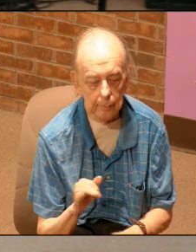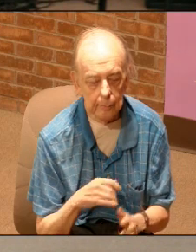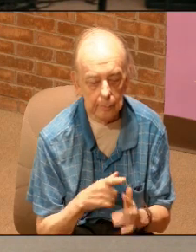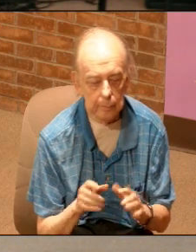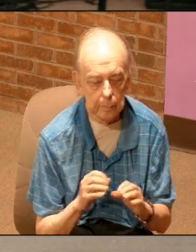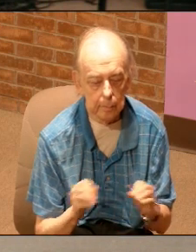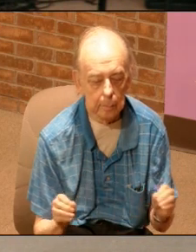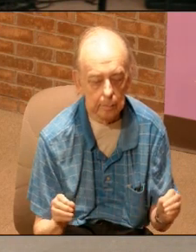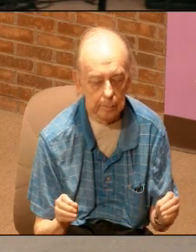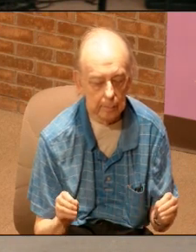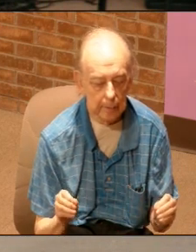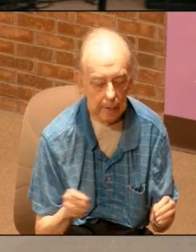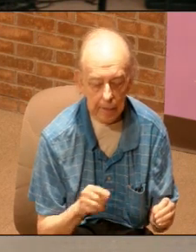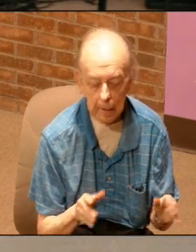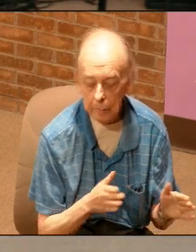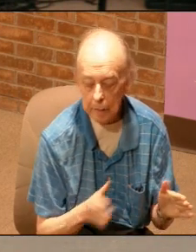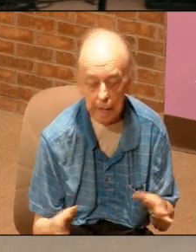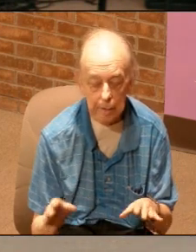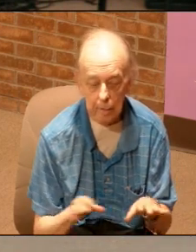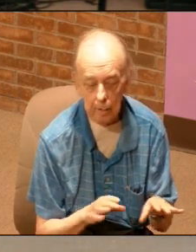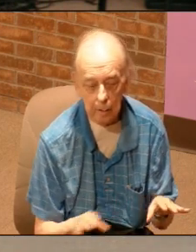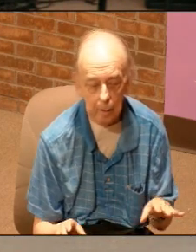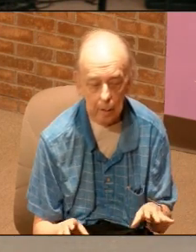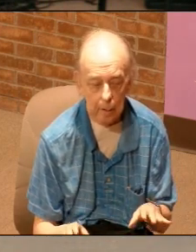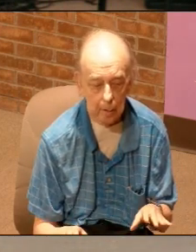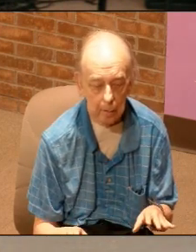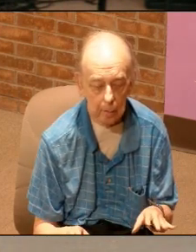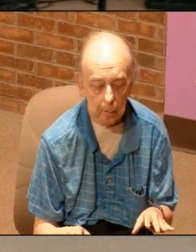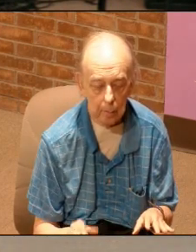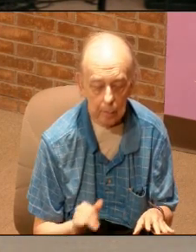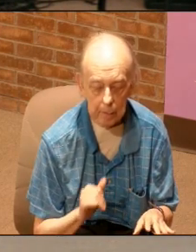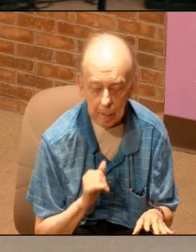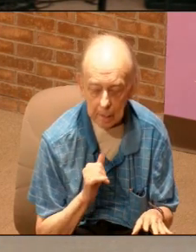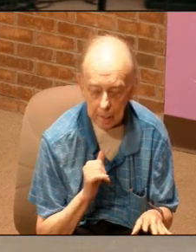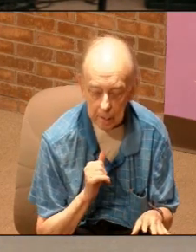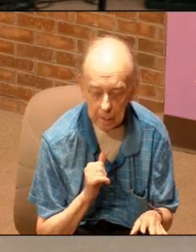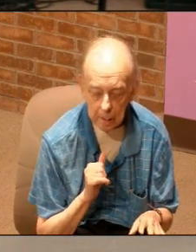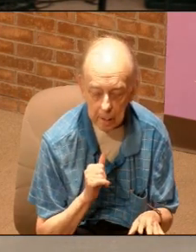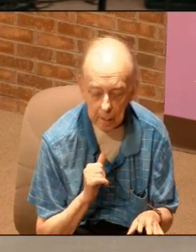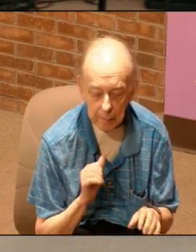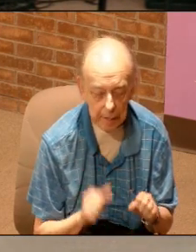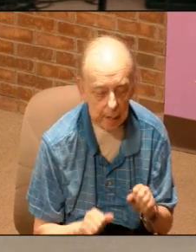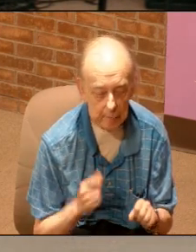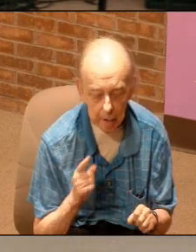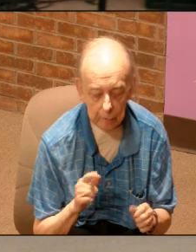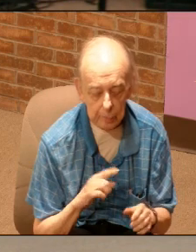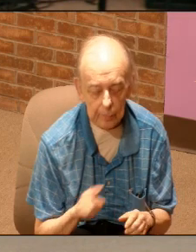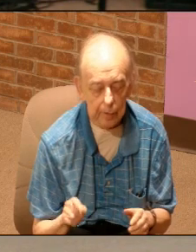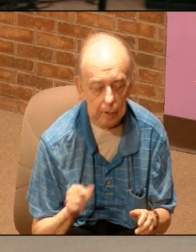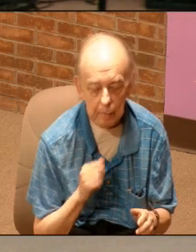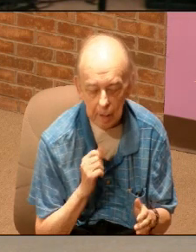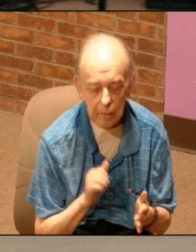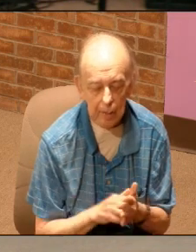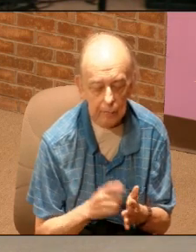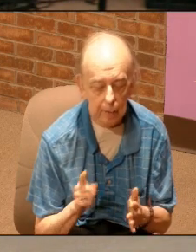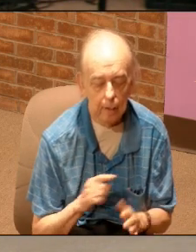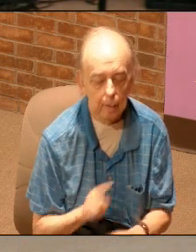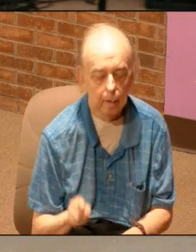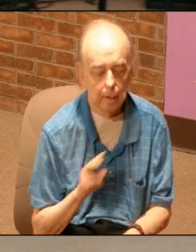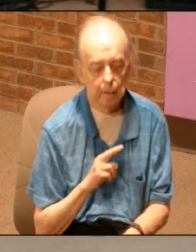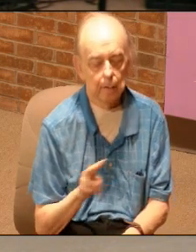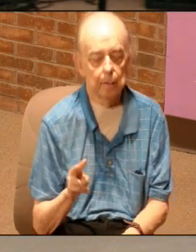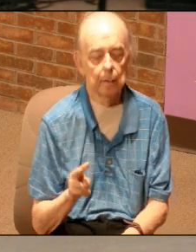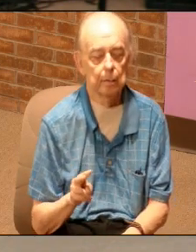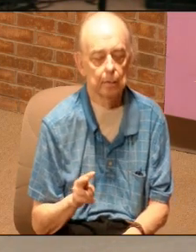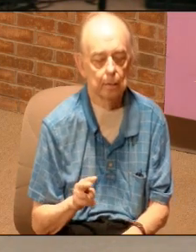then nothing they planned to do would be impossible for them. Think about that. We looked at